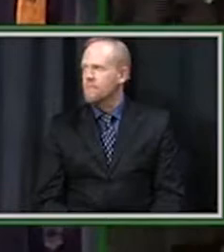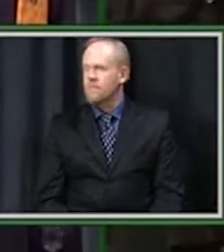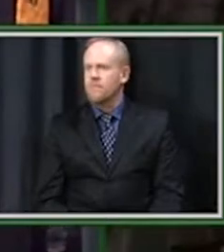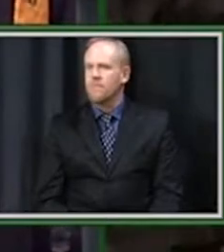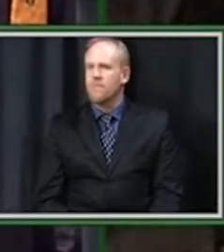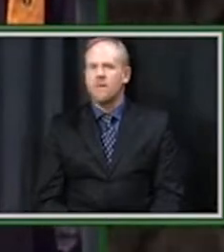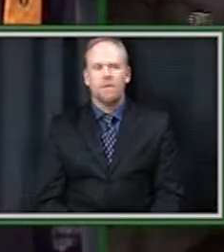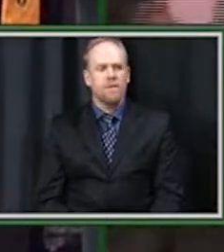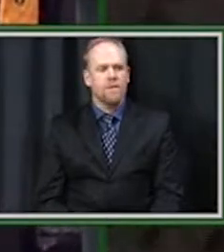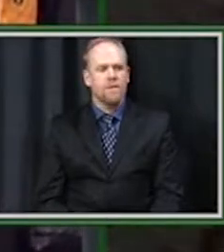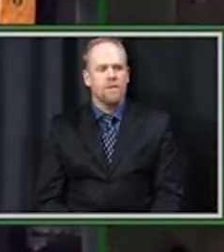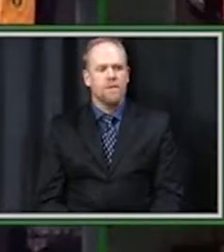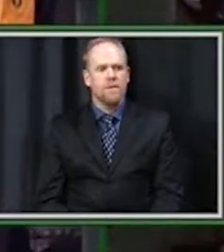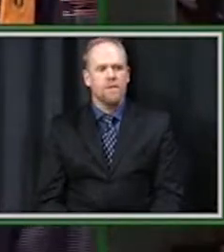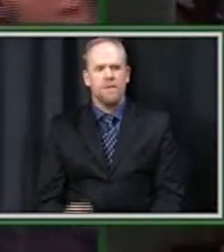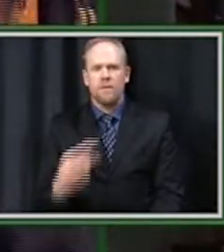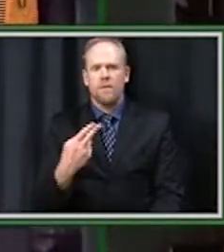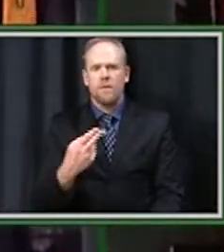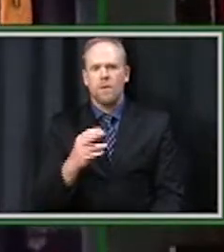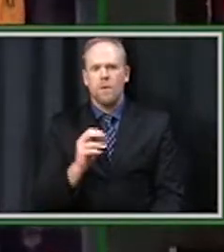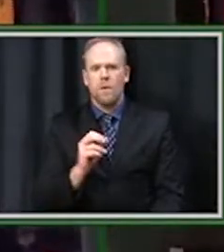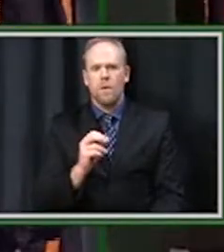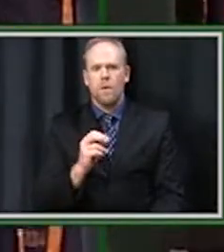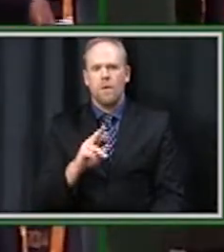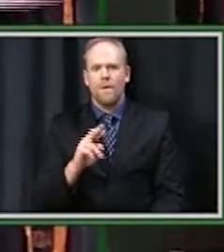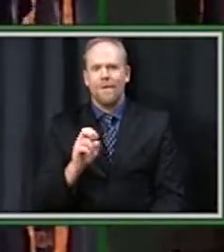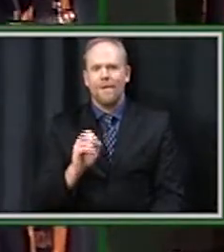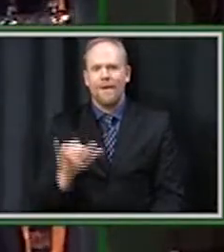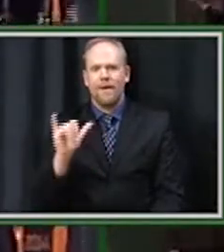Ure J.C. Egbuho.